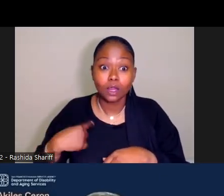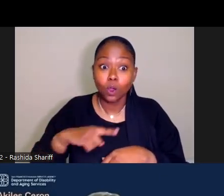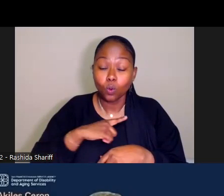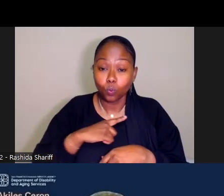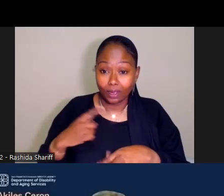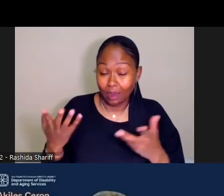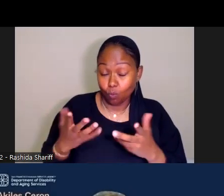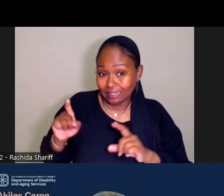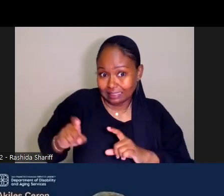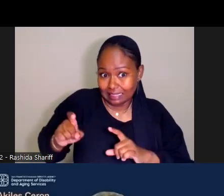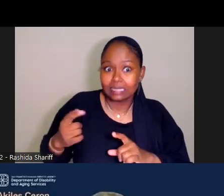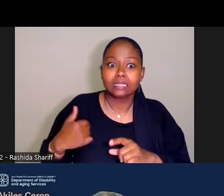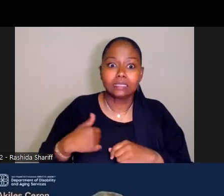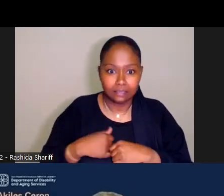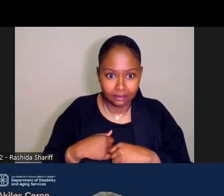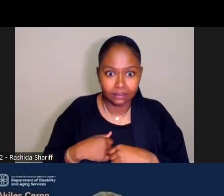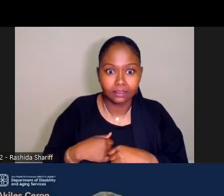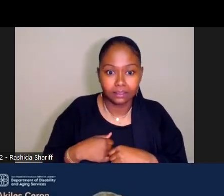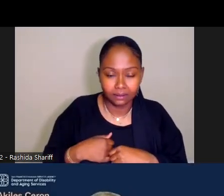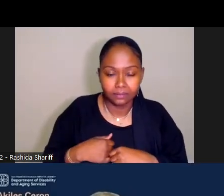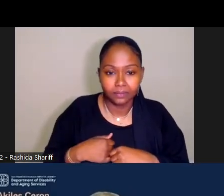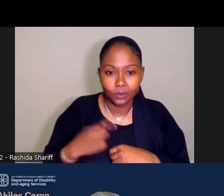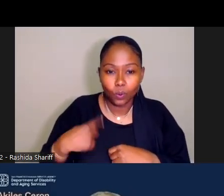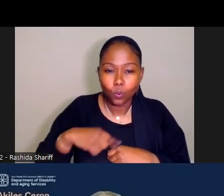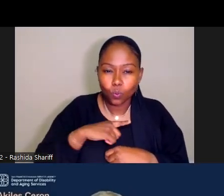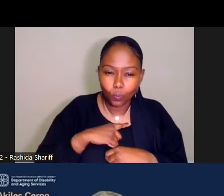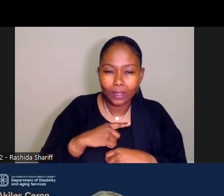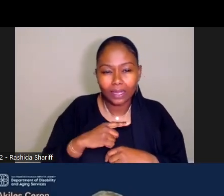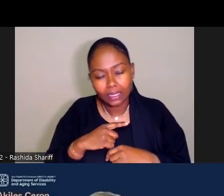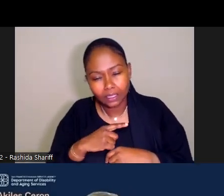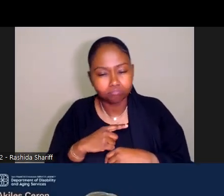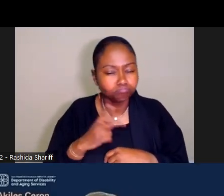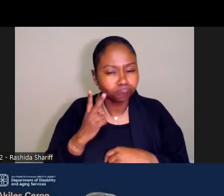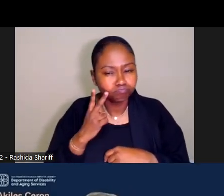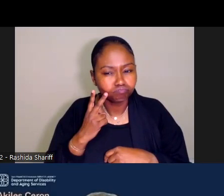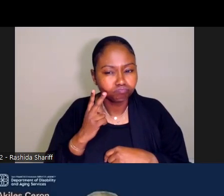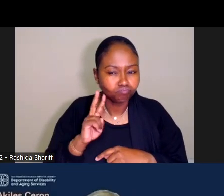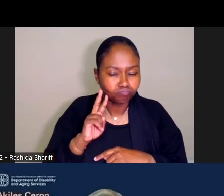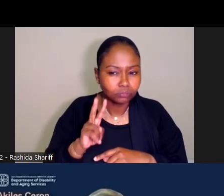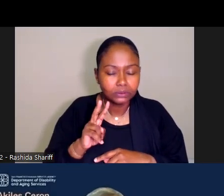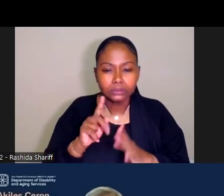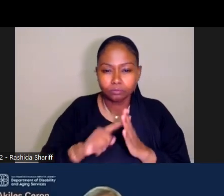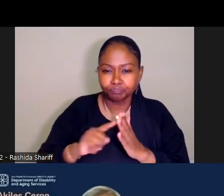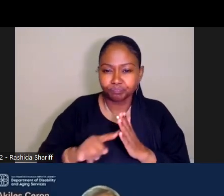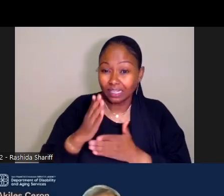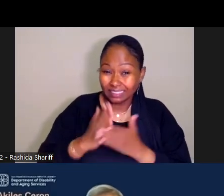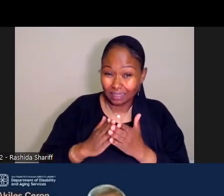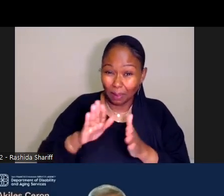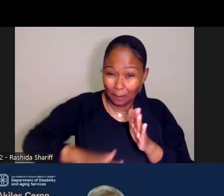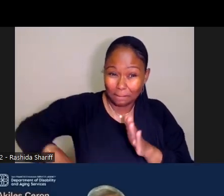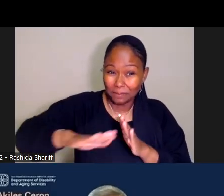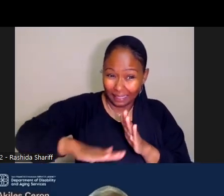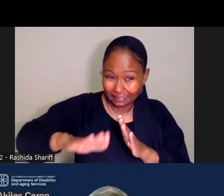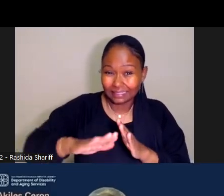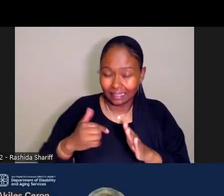the field of APS, we looked at some of the basic aspects of how